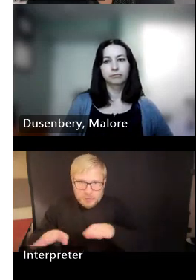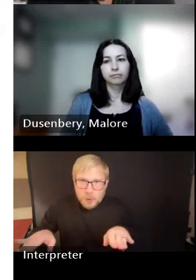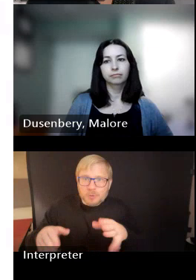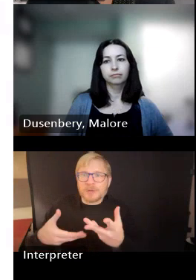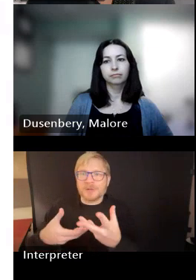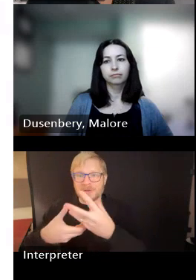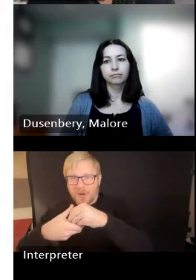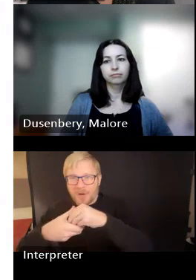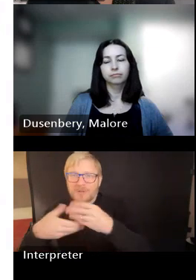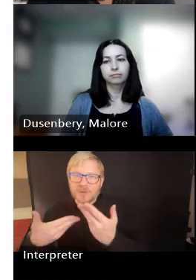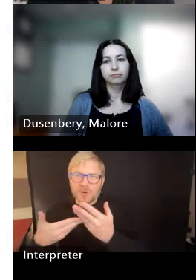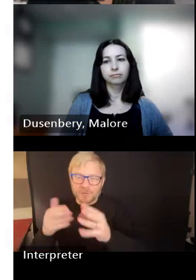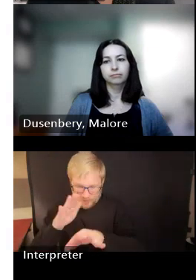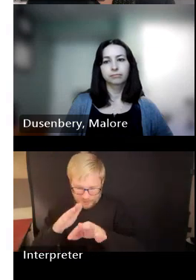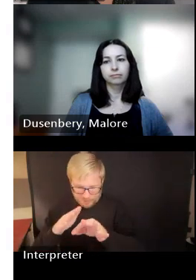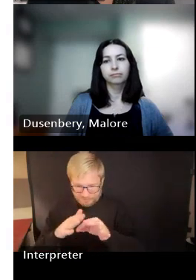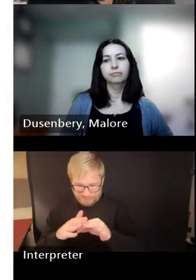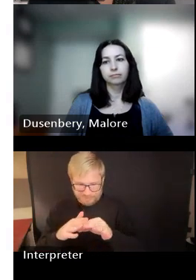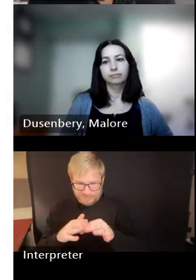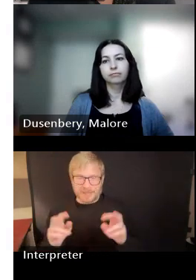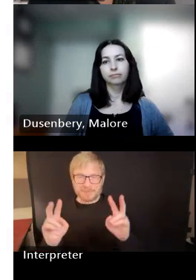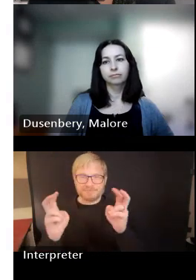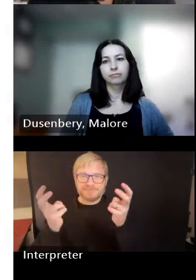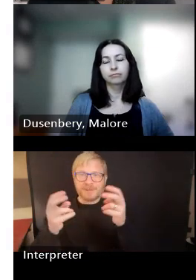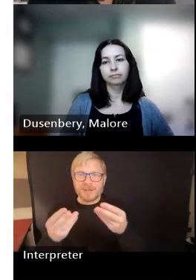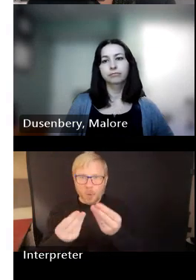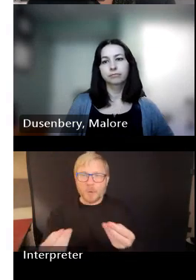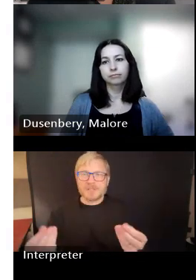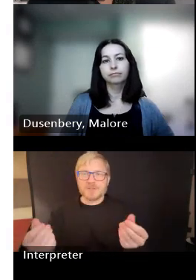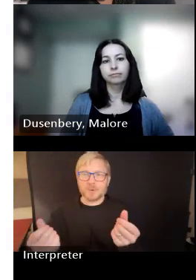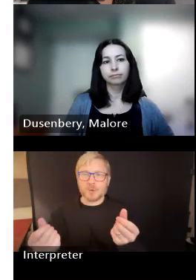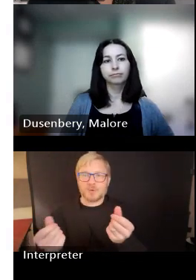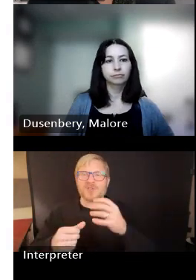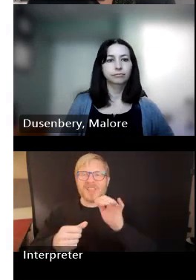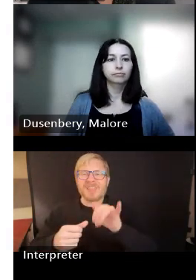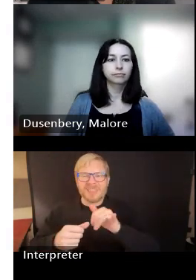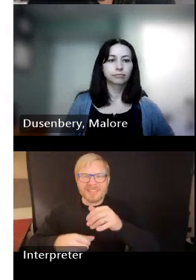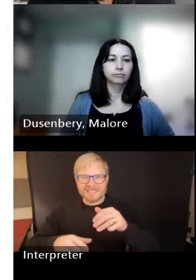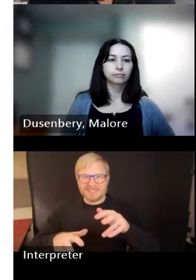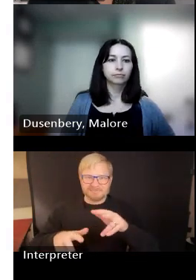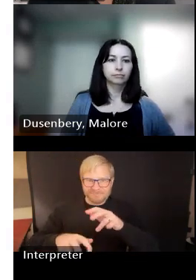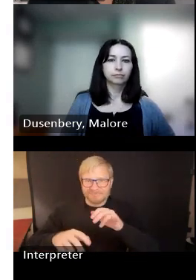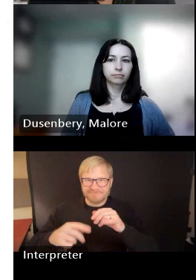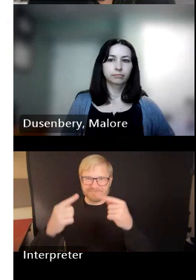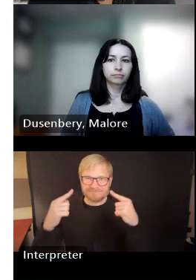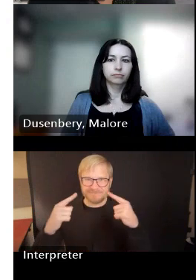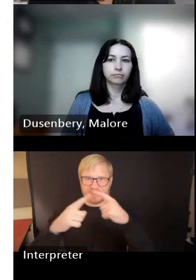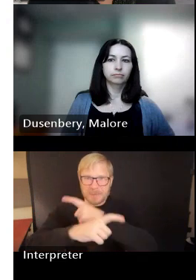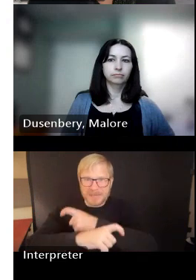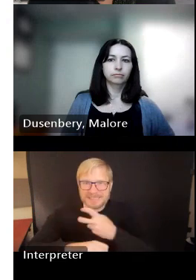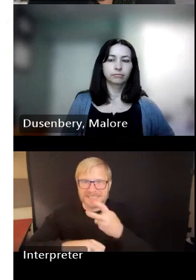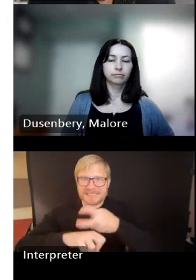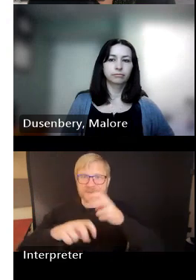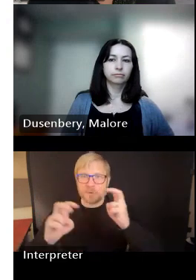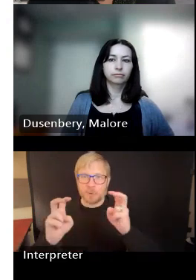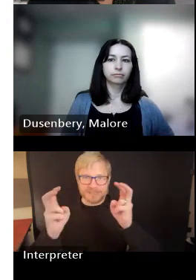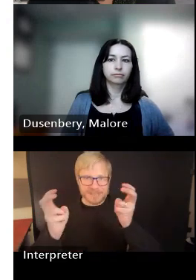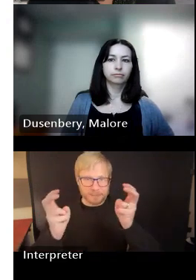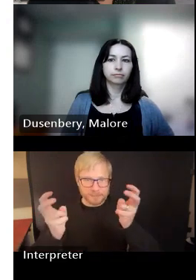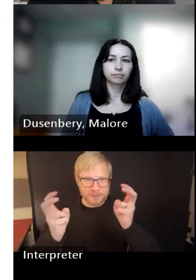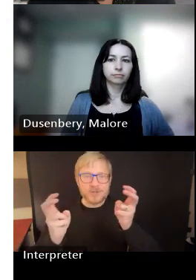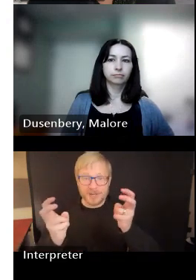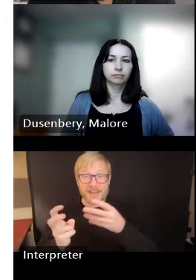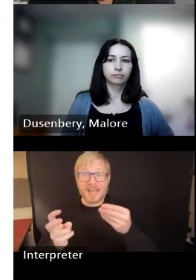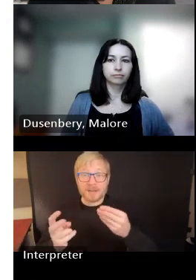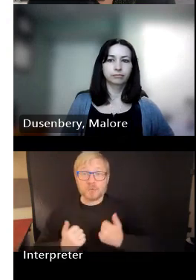finding resolution is a difficult subject, and many survivors share that with us. Lots of survivors said, okay,